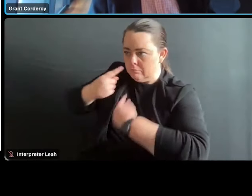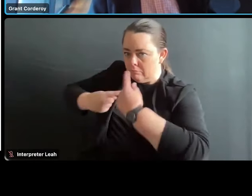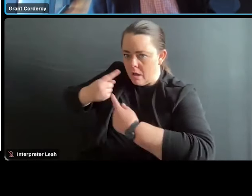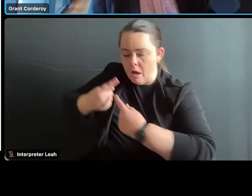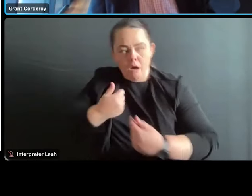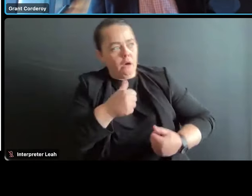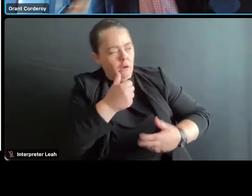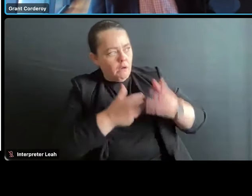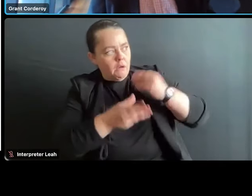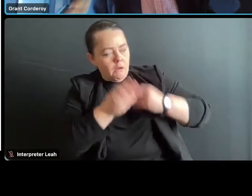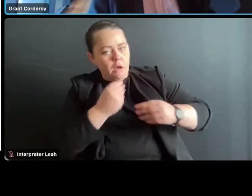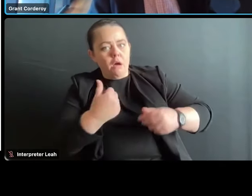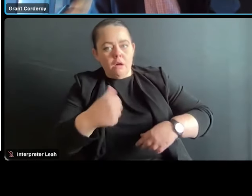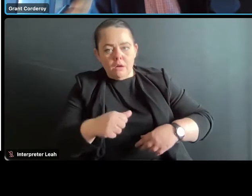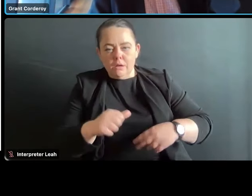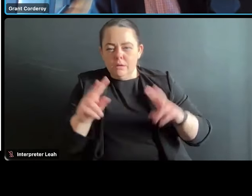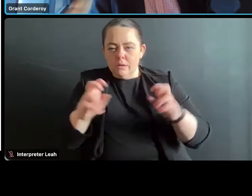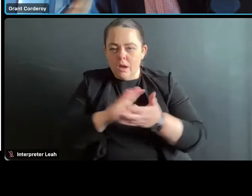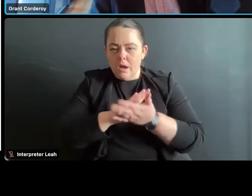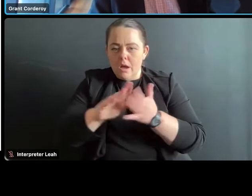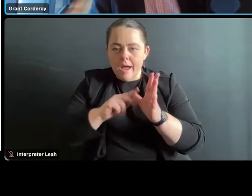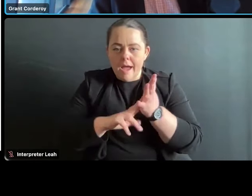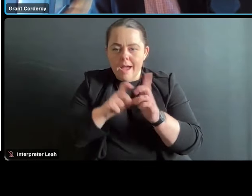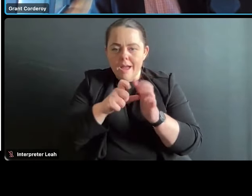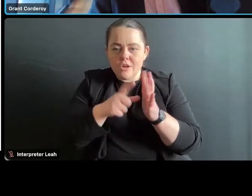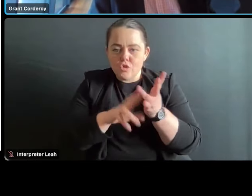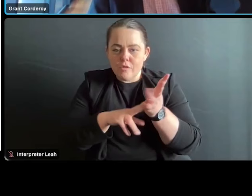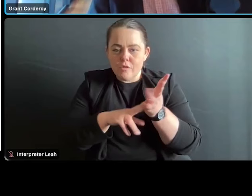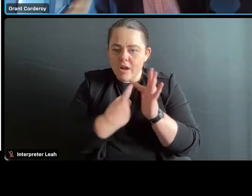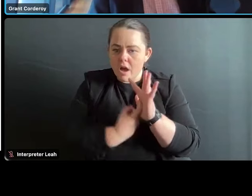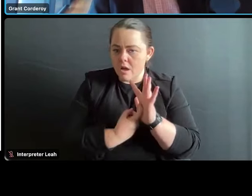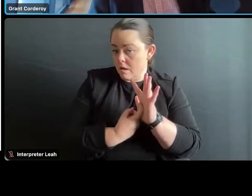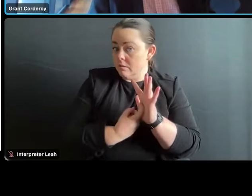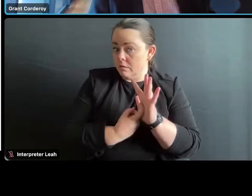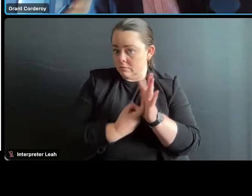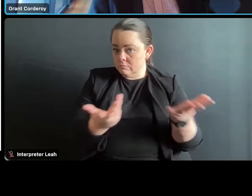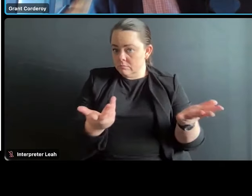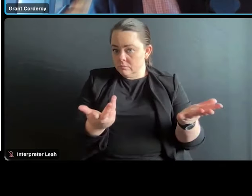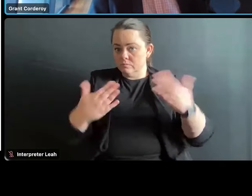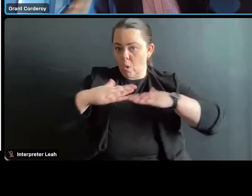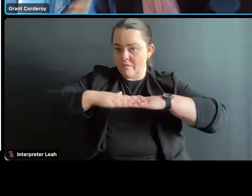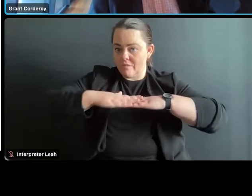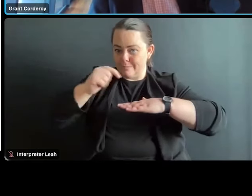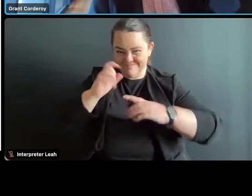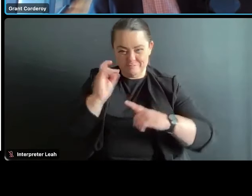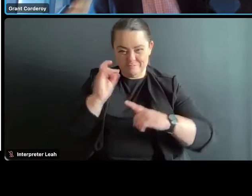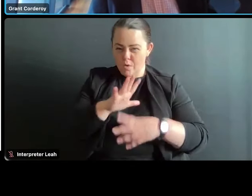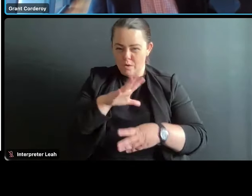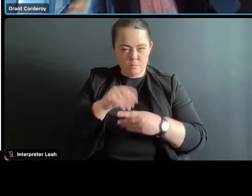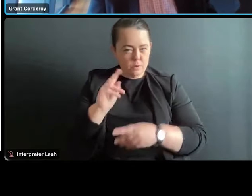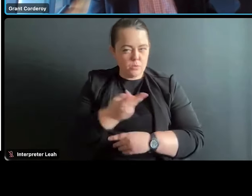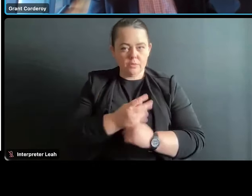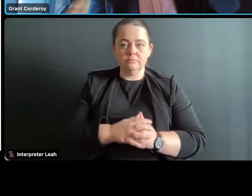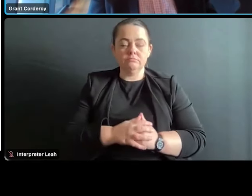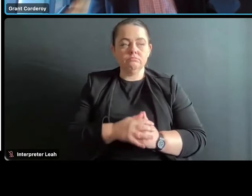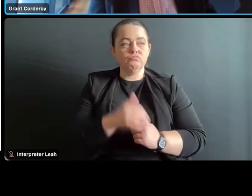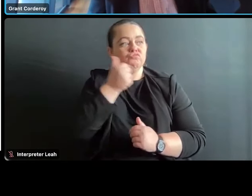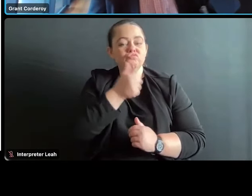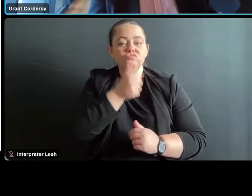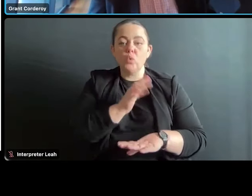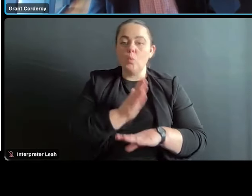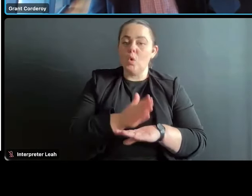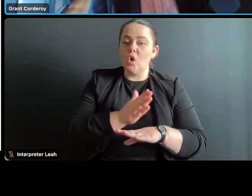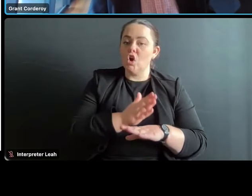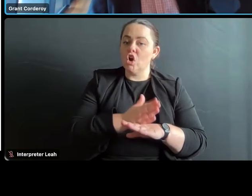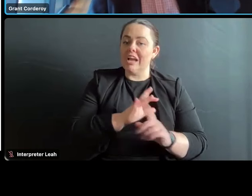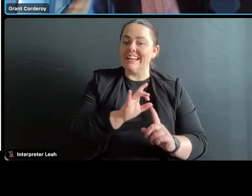say it's the main shift that they're working on. Let's say they're working from 11 a.m. to 6 p.m.